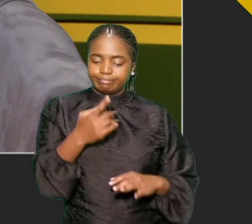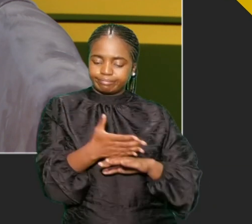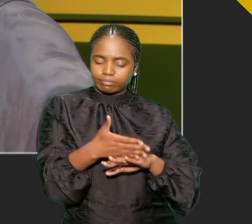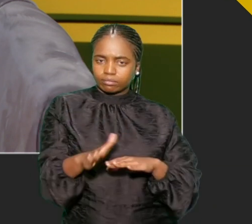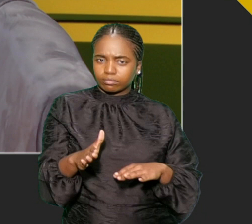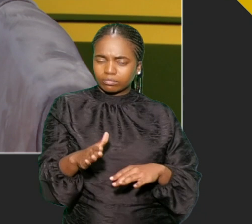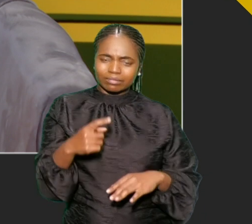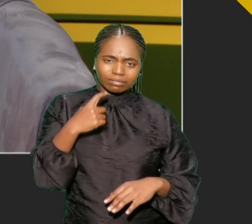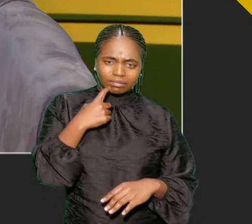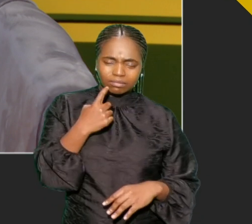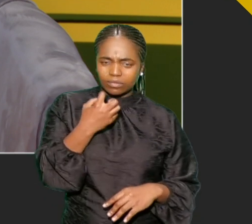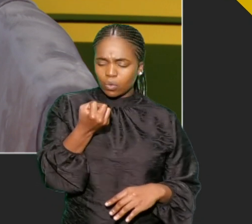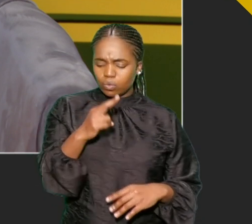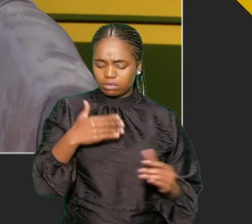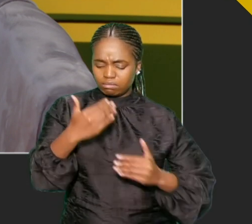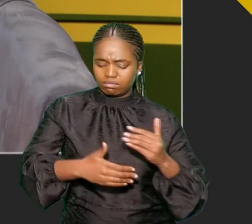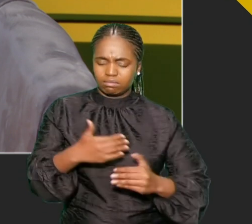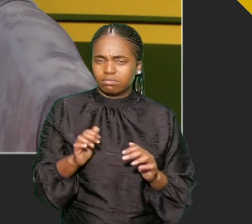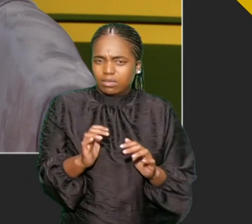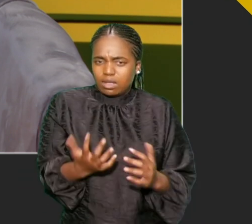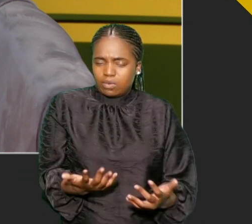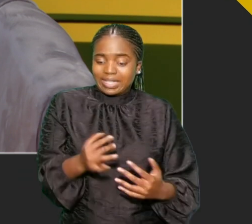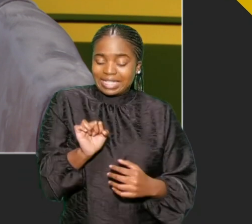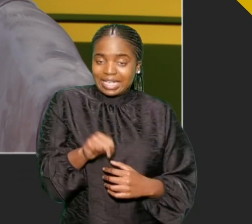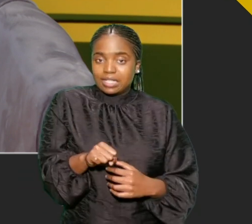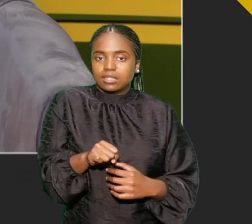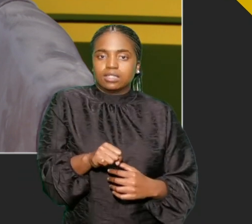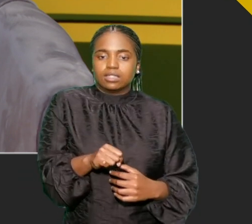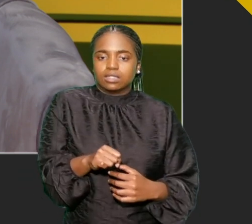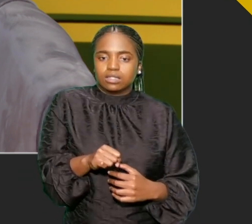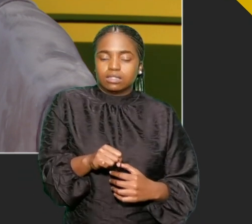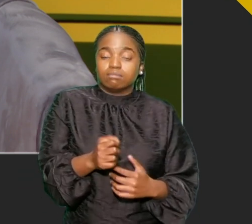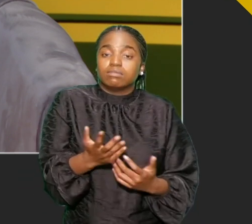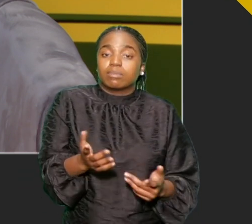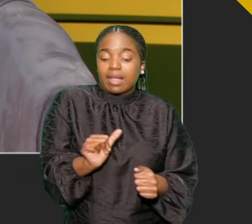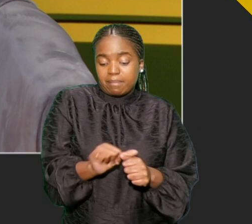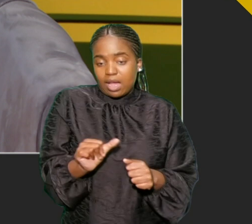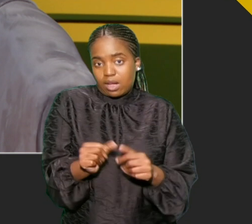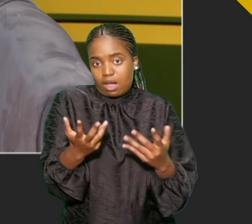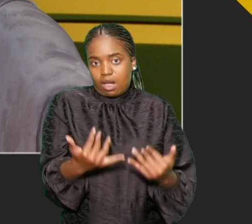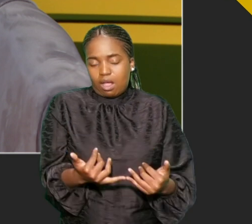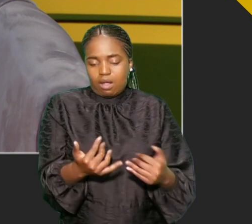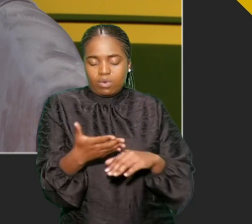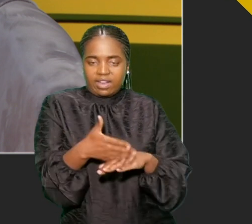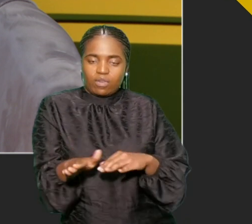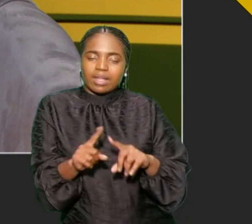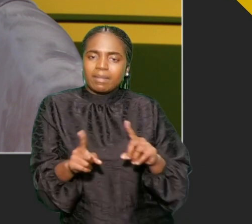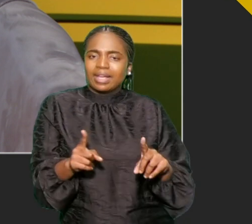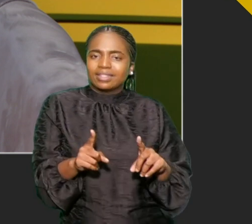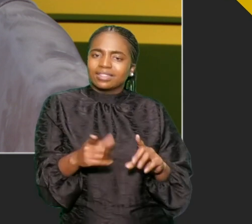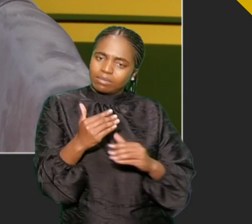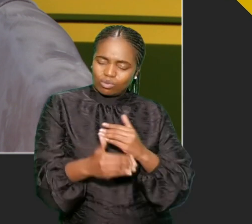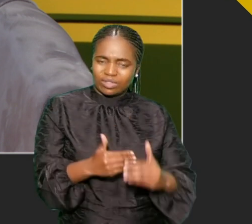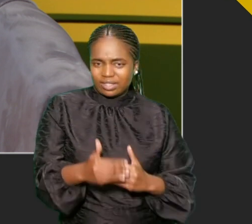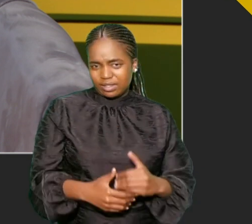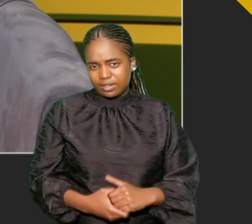divorce and also dealing with that traumatic process? Because yes, it might have been, you guys might be better off now, but it's still a process and a traumatic